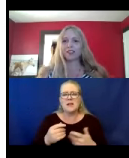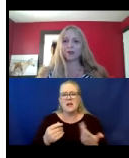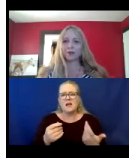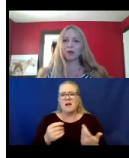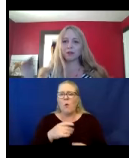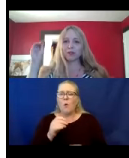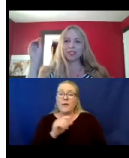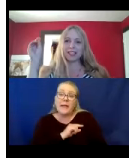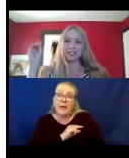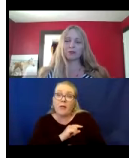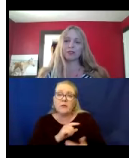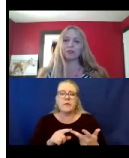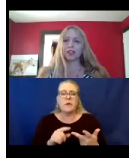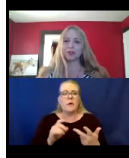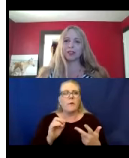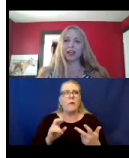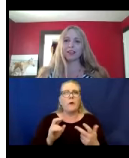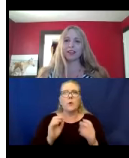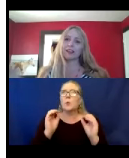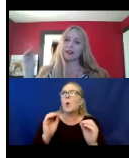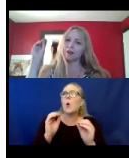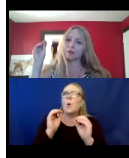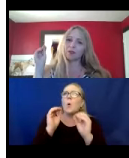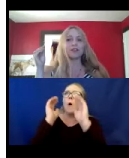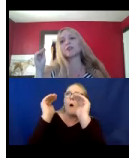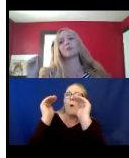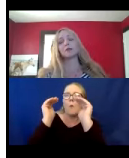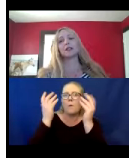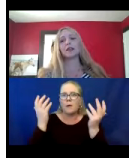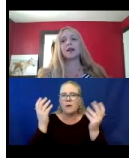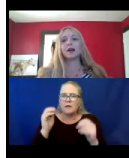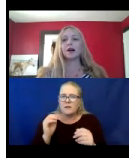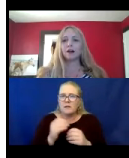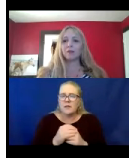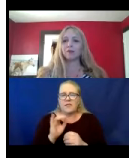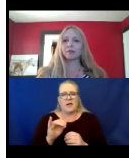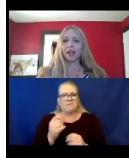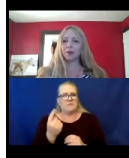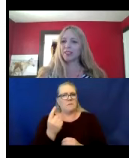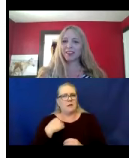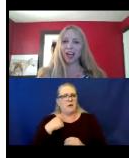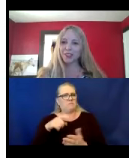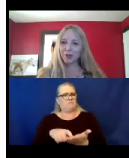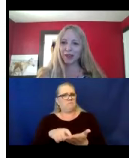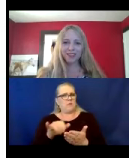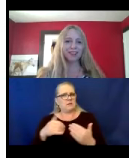say this is always one of those keys when someone tells me that I think, oh, depression maybe. I